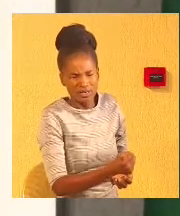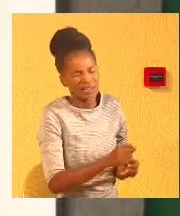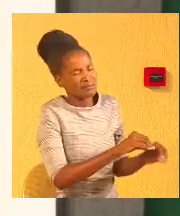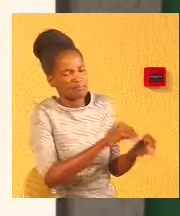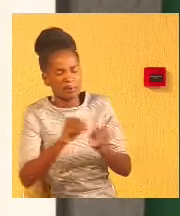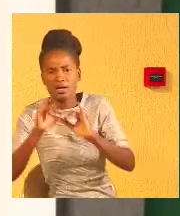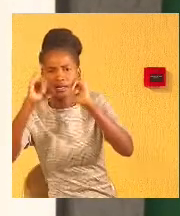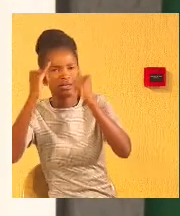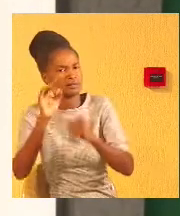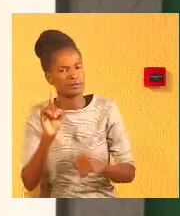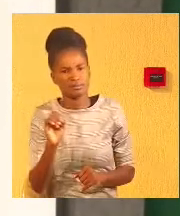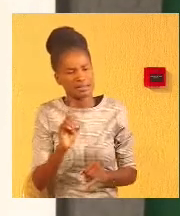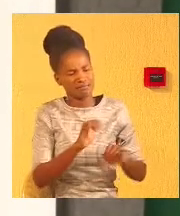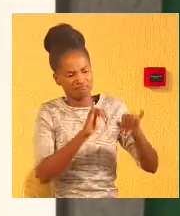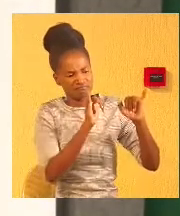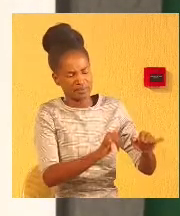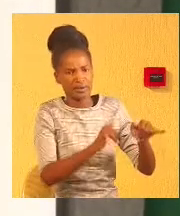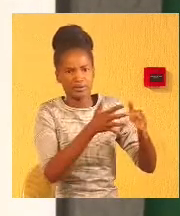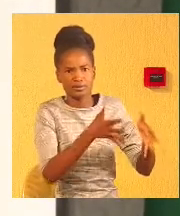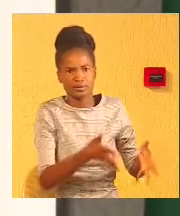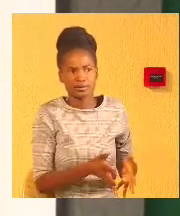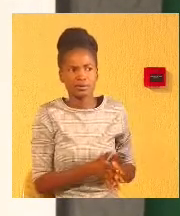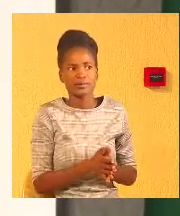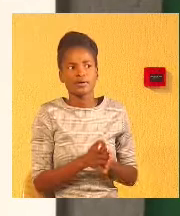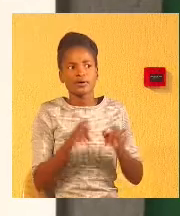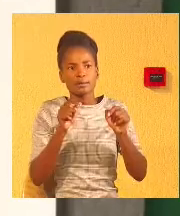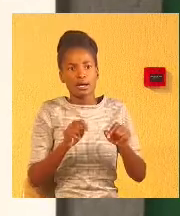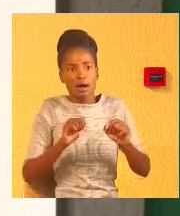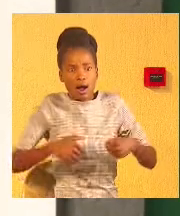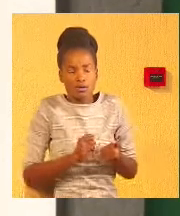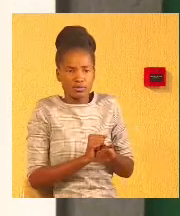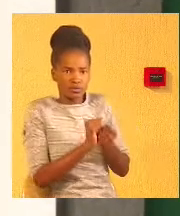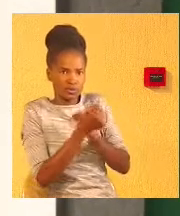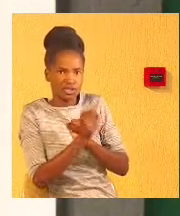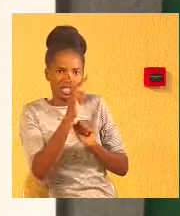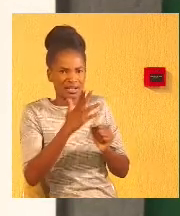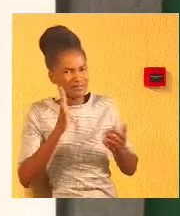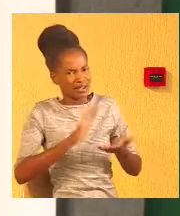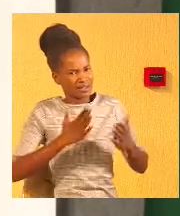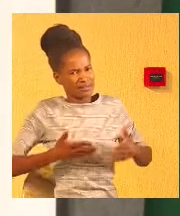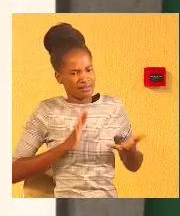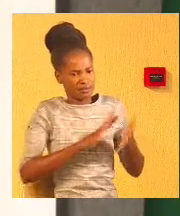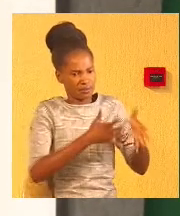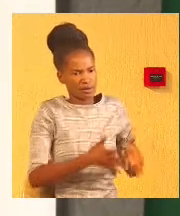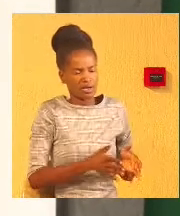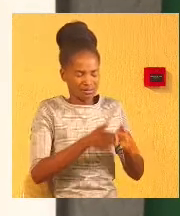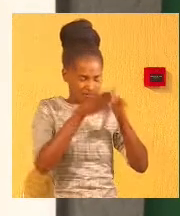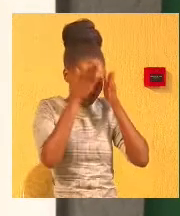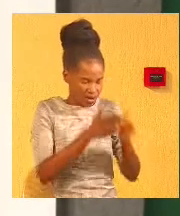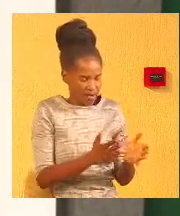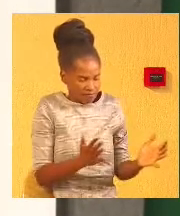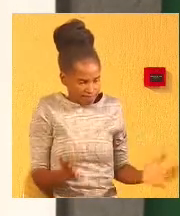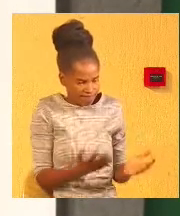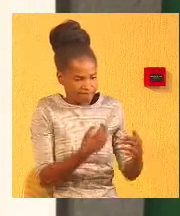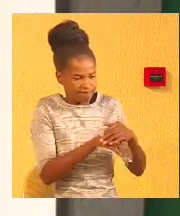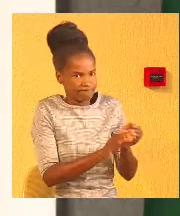create employment in the urban areas. But for this to happen, we need to invest in primary agriculture. We need